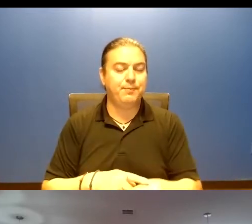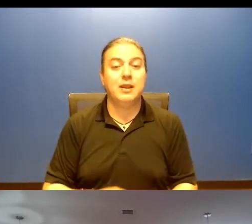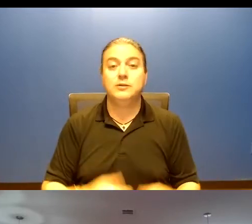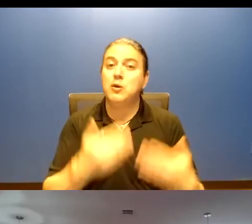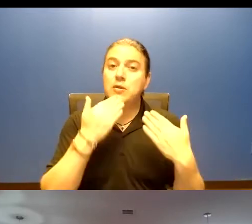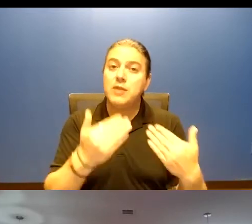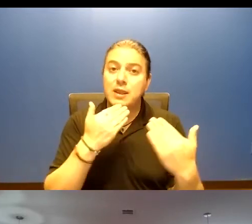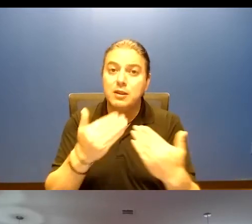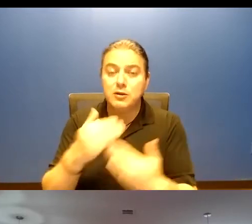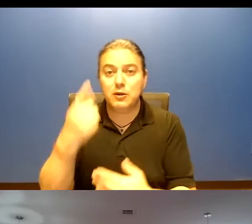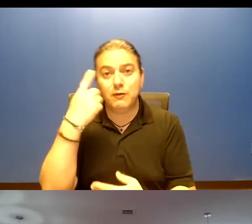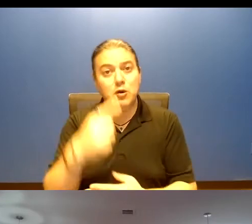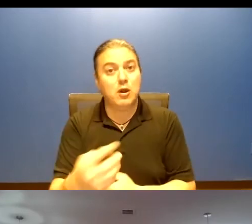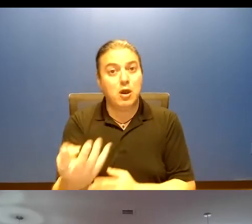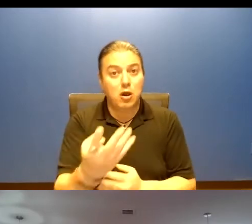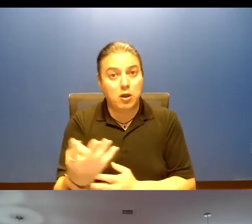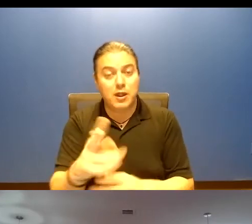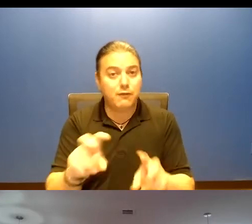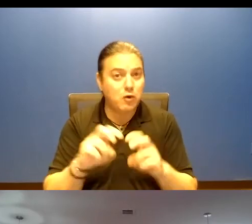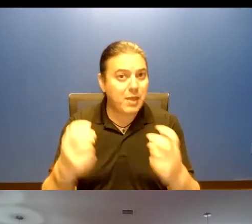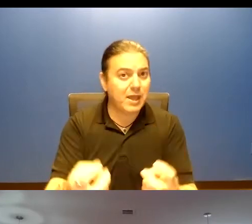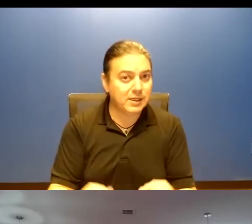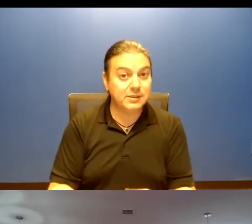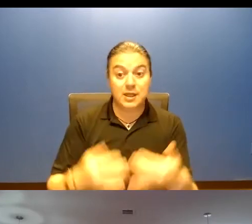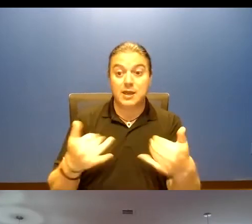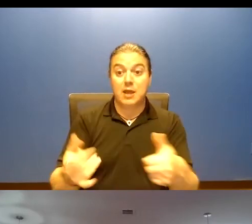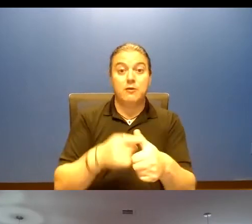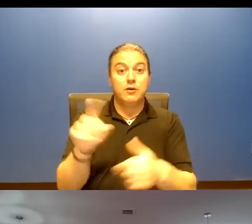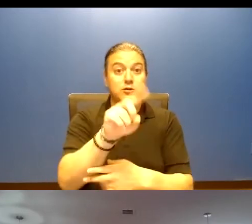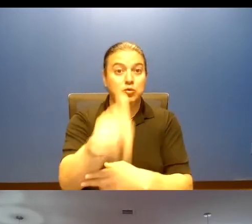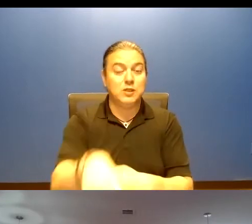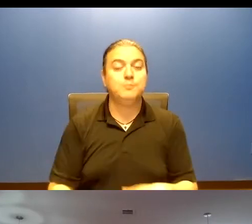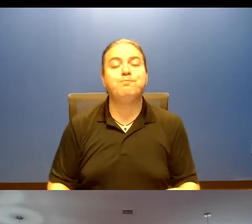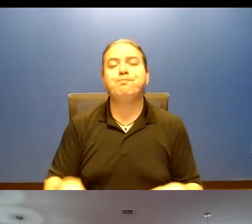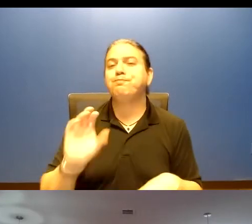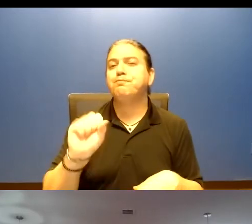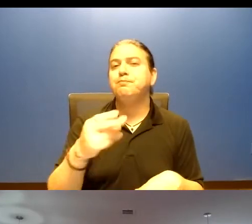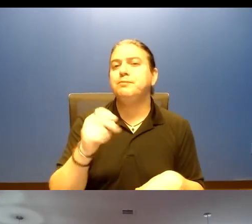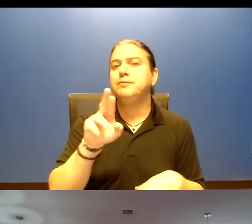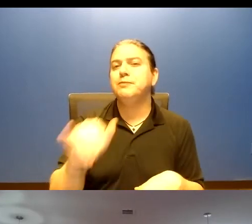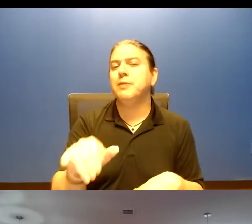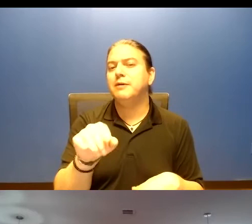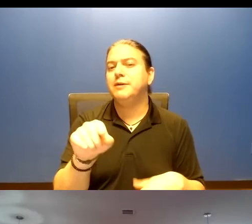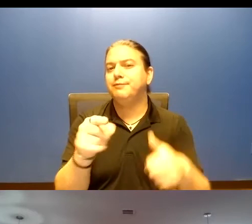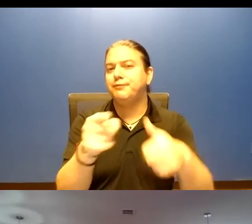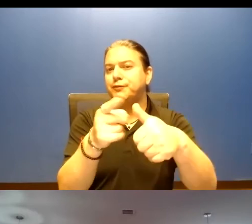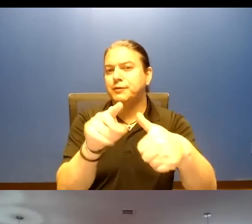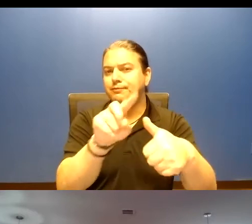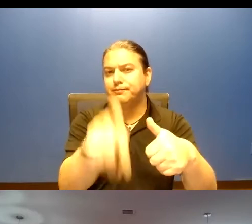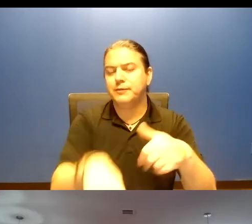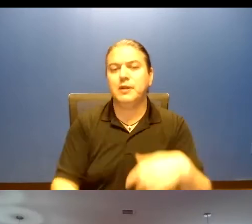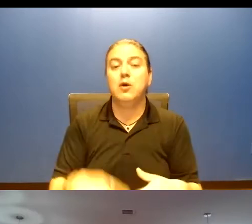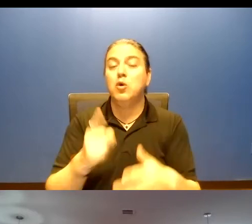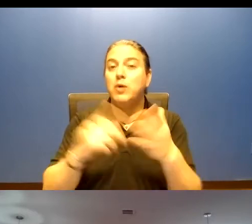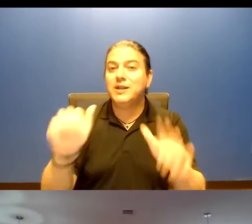and we're going to go diving right into our first question, where Sheri, I'm going to start with you. What are the challenges or